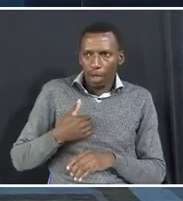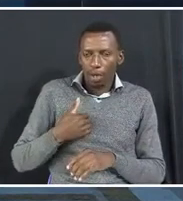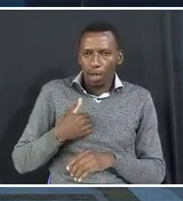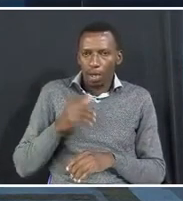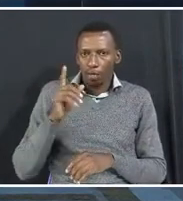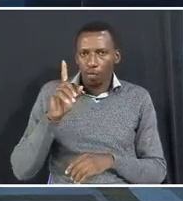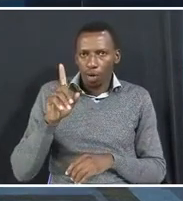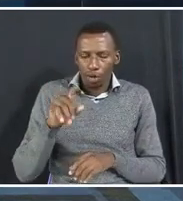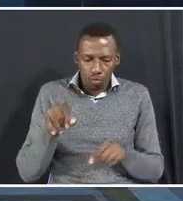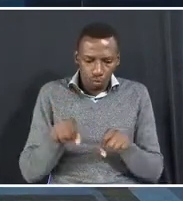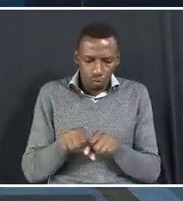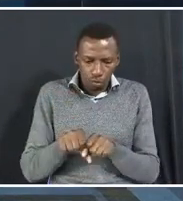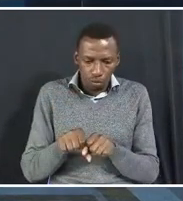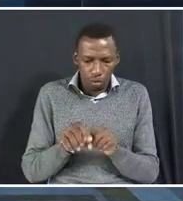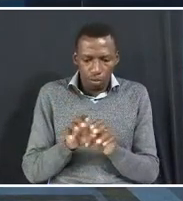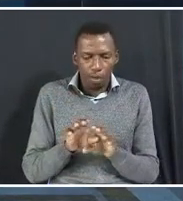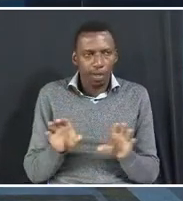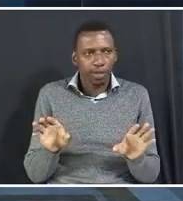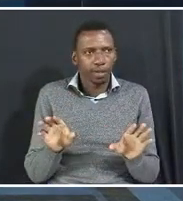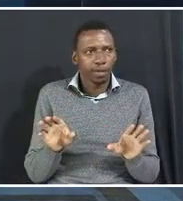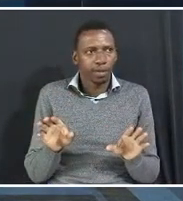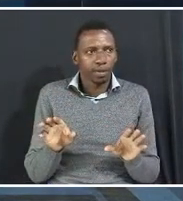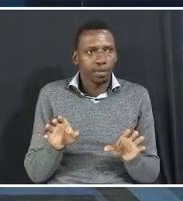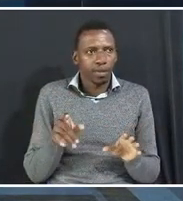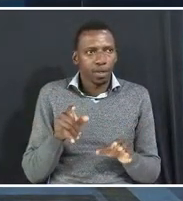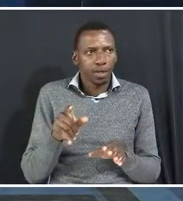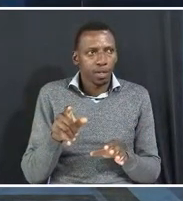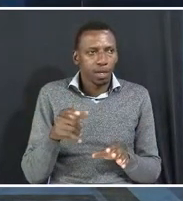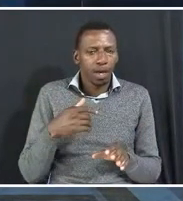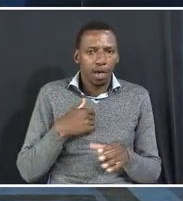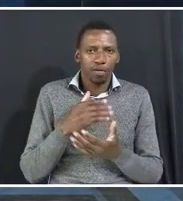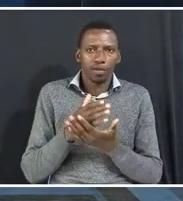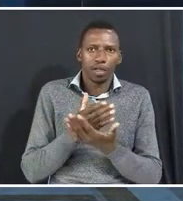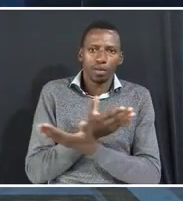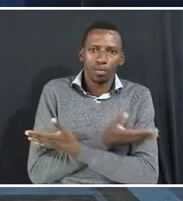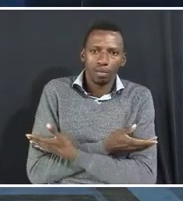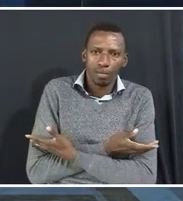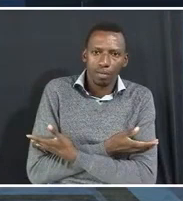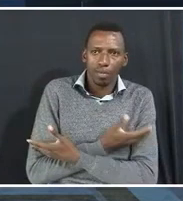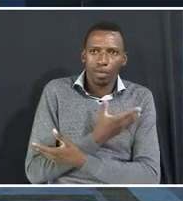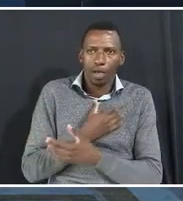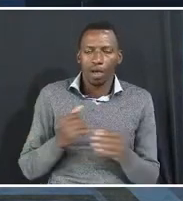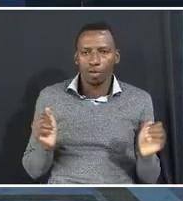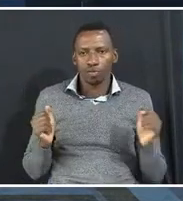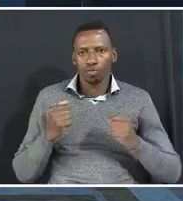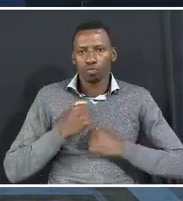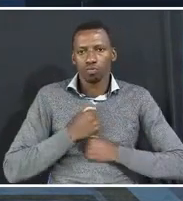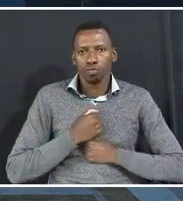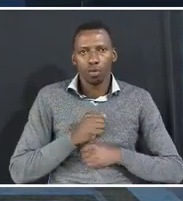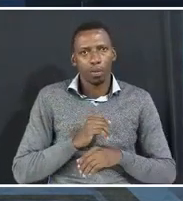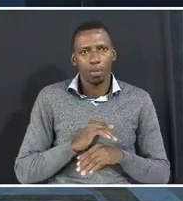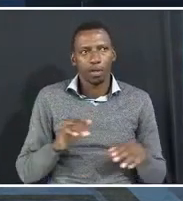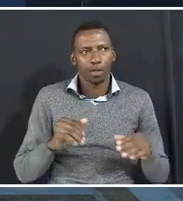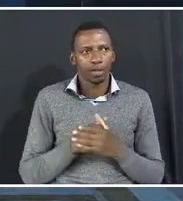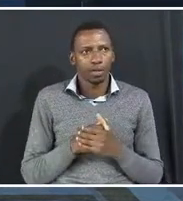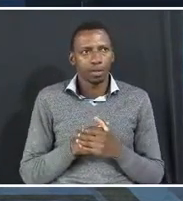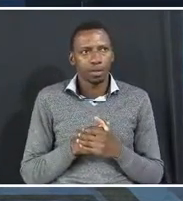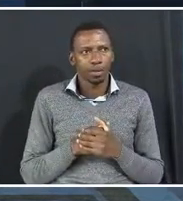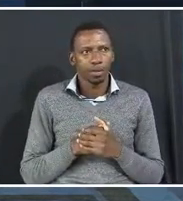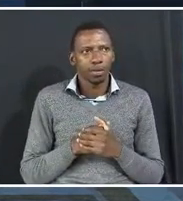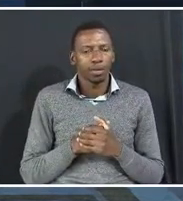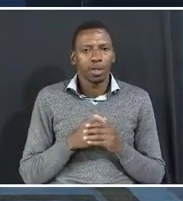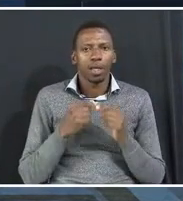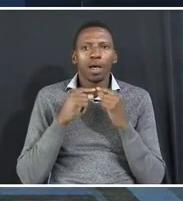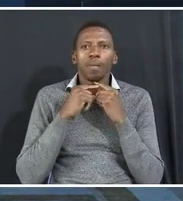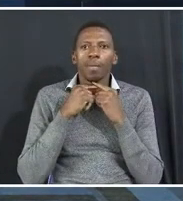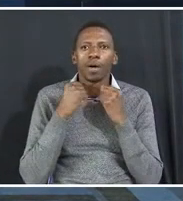shoes, and he carried some t-shirts and a jacket to feel cold. A pastor from